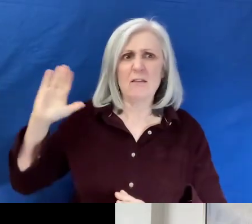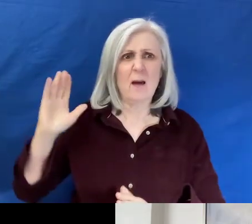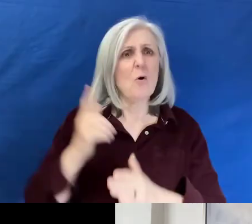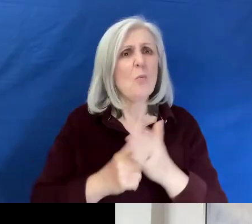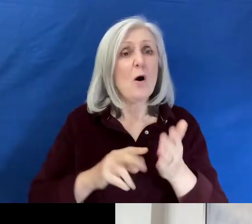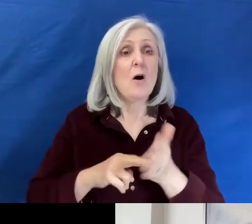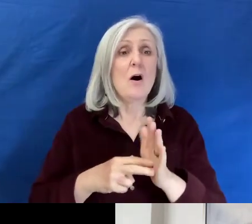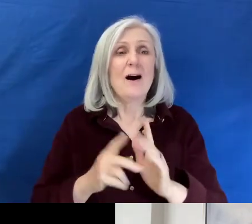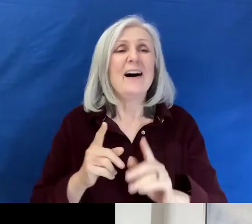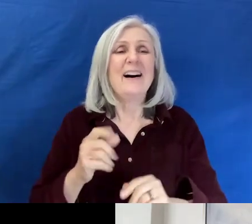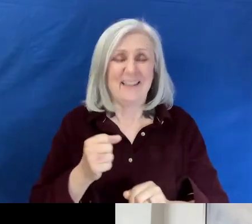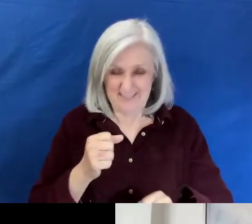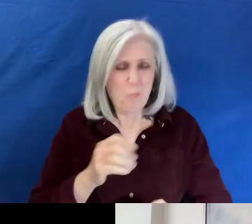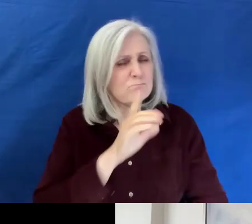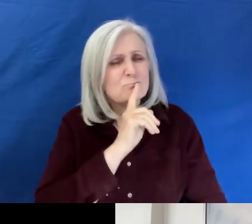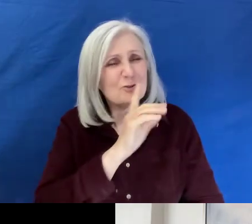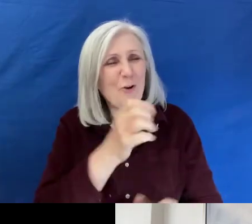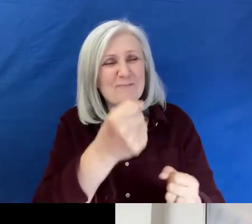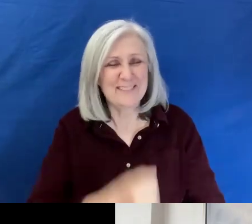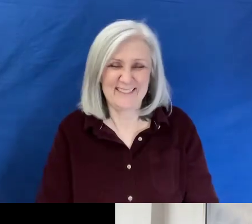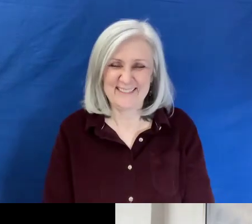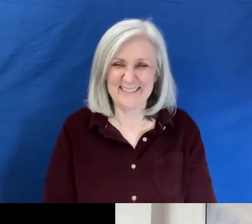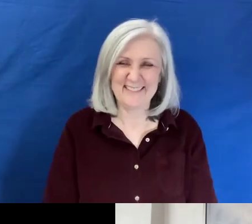have been a Excuse me for a female? second. Yeah, Excuse of me for a course. second. Yeah.